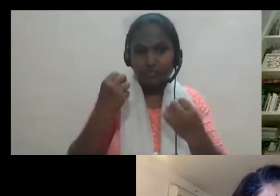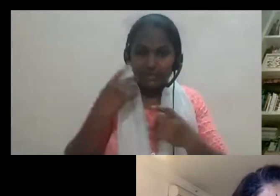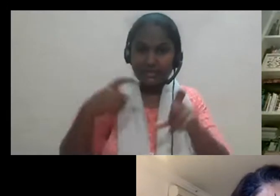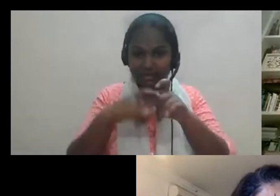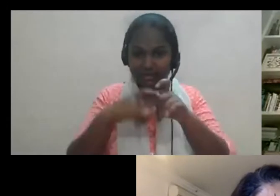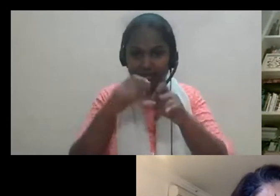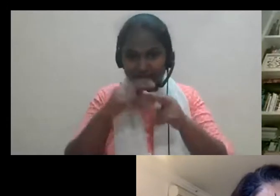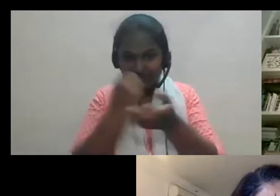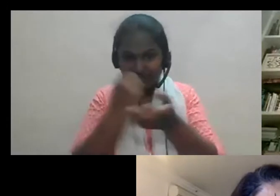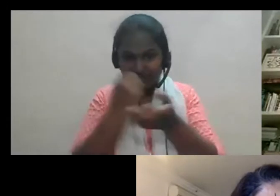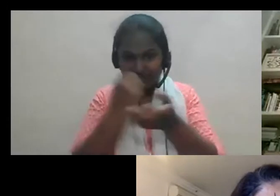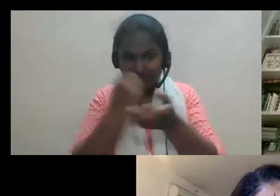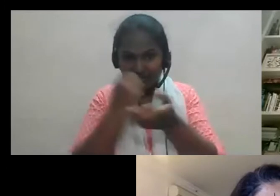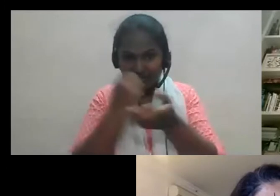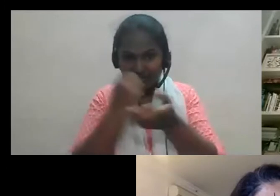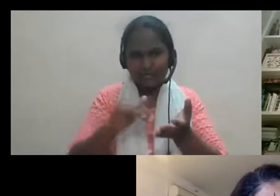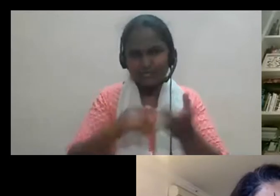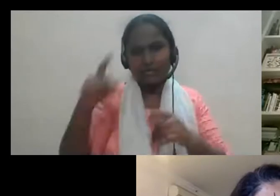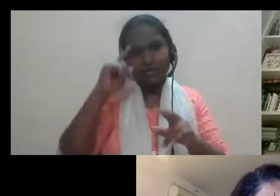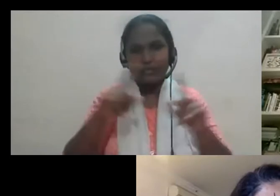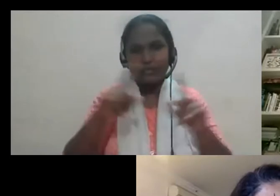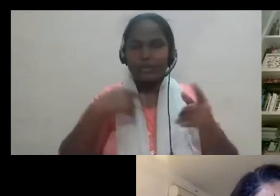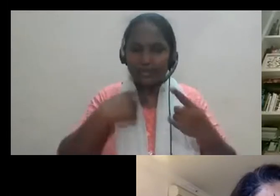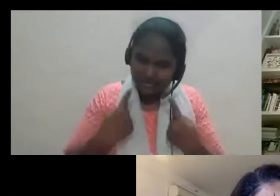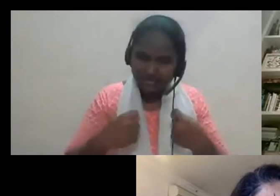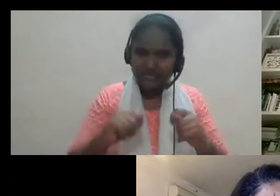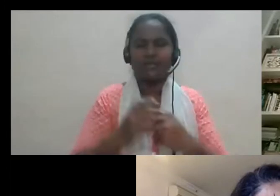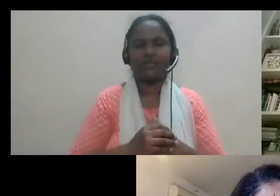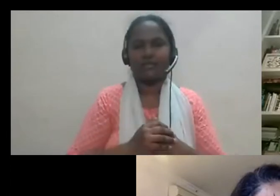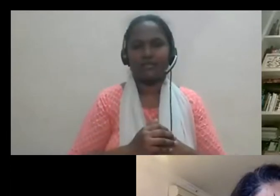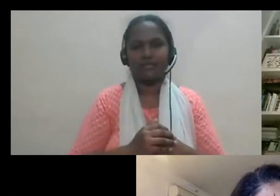to acknowledge, but I will try.